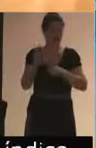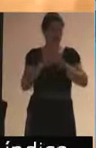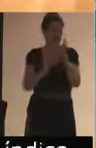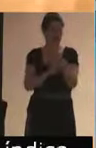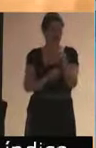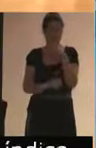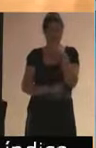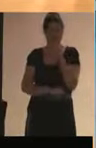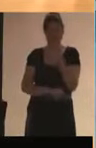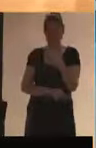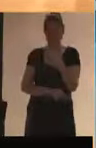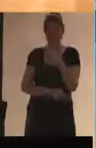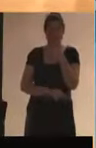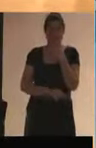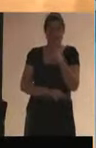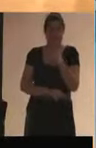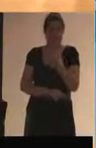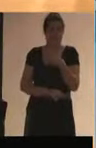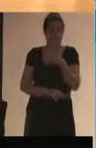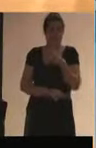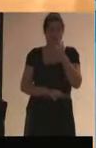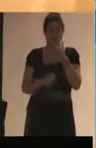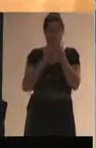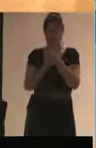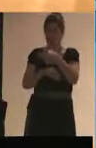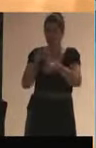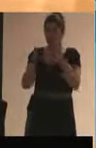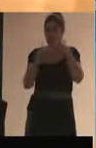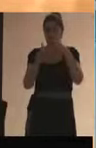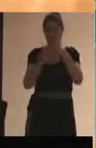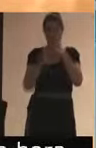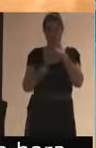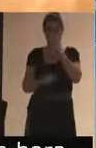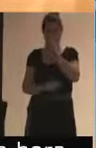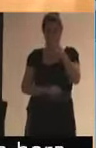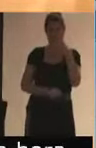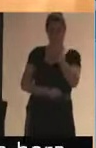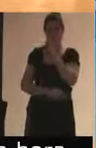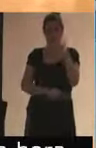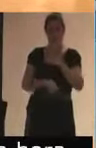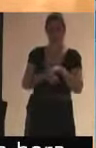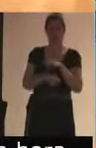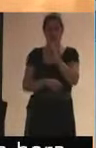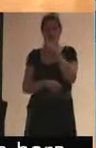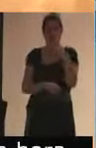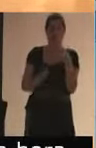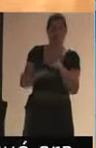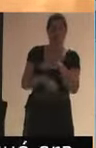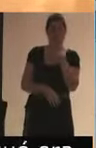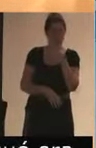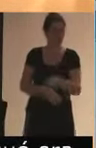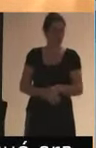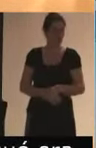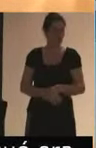same correlation index, because so far we didn't have time to work on that index, because why 0.3 instead